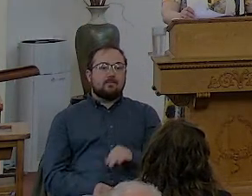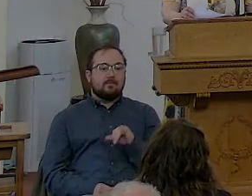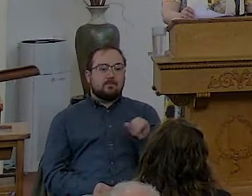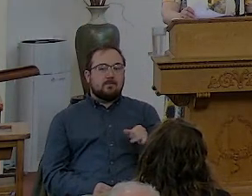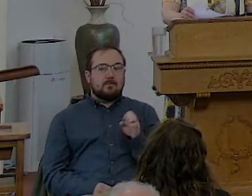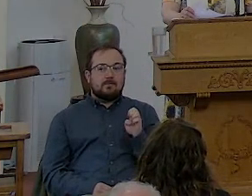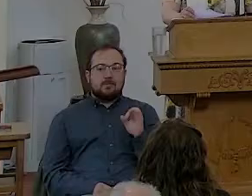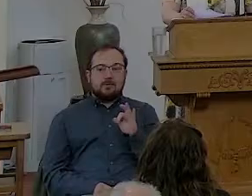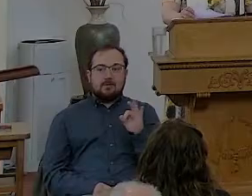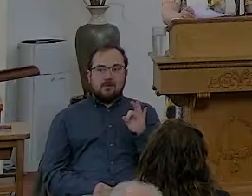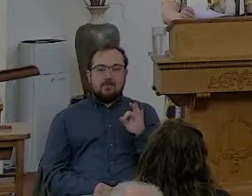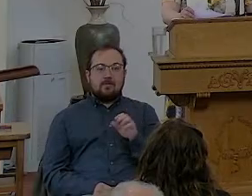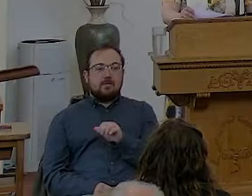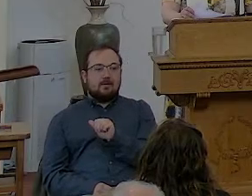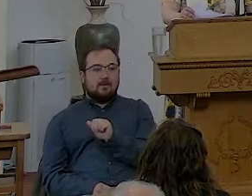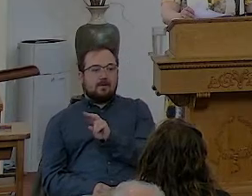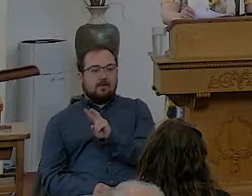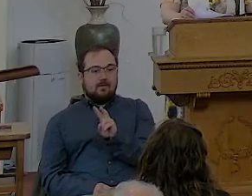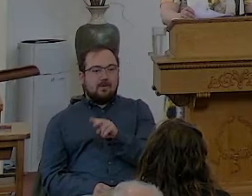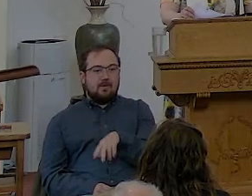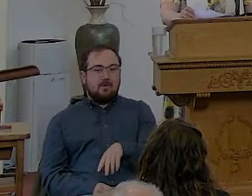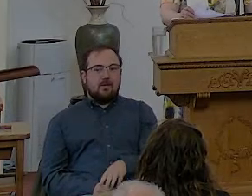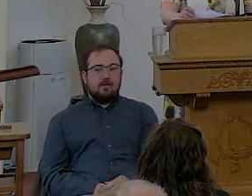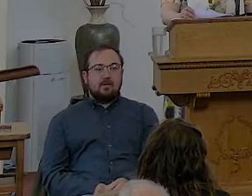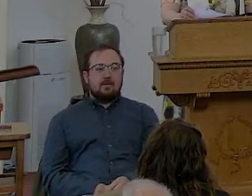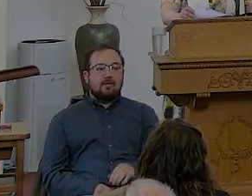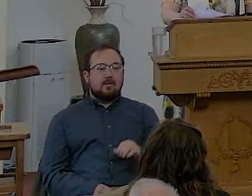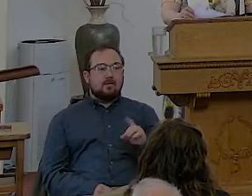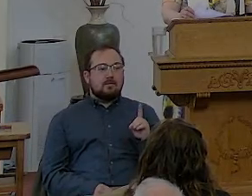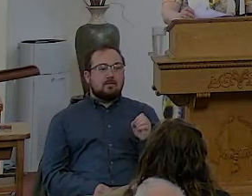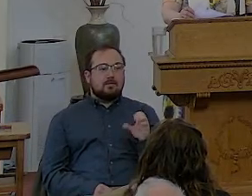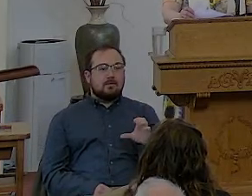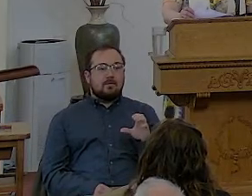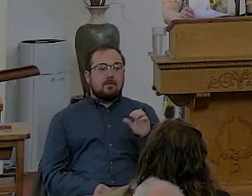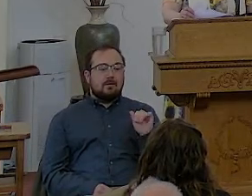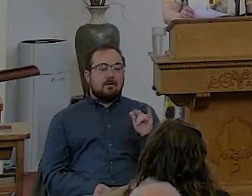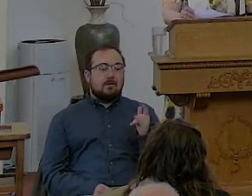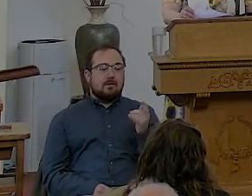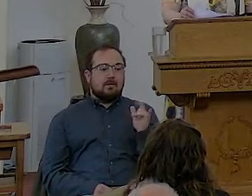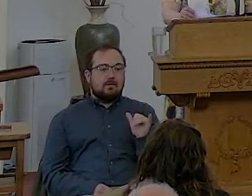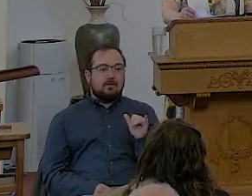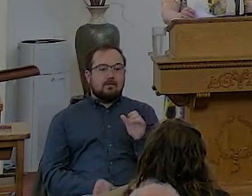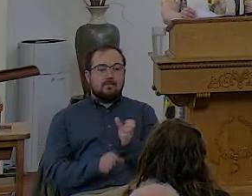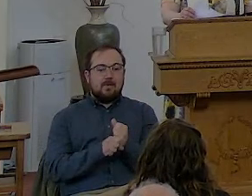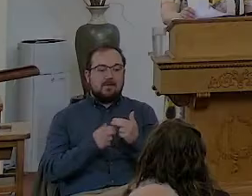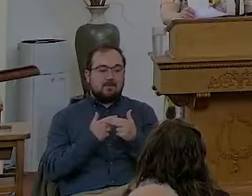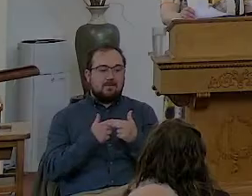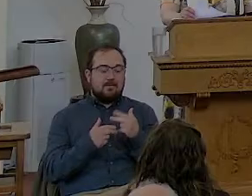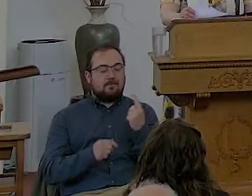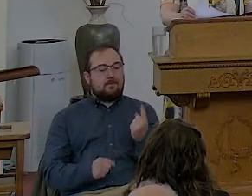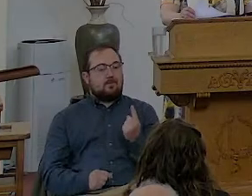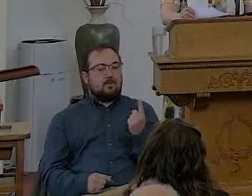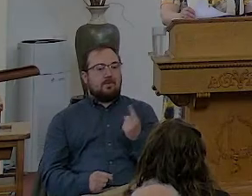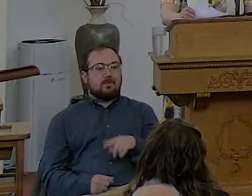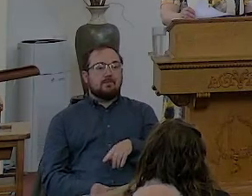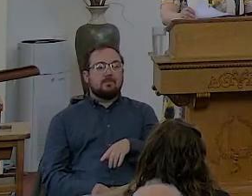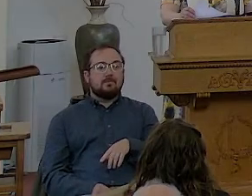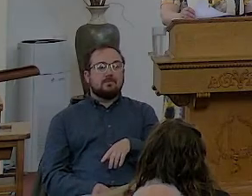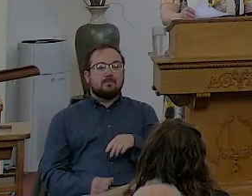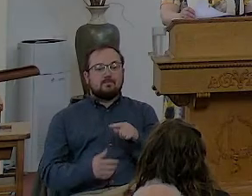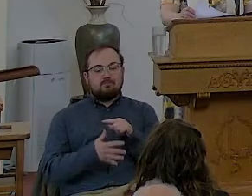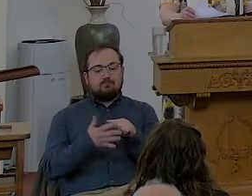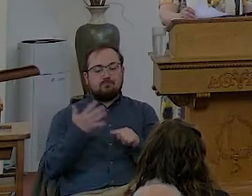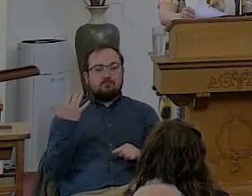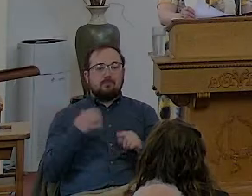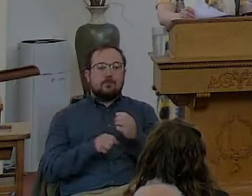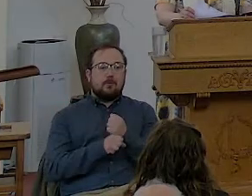Minden is on AV deck. Doc Hadley made the slides for us as always. And of course, there are the many hosts and coffee